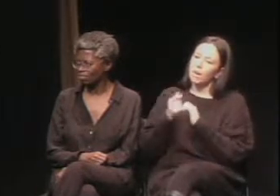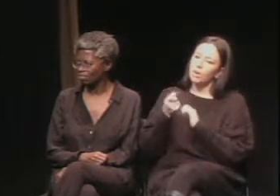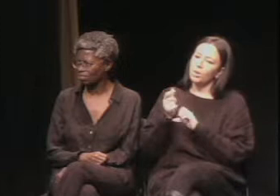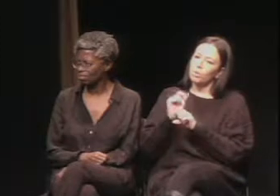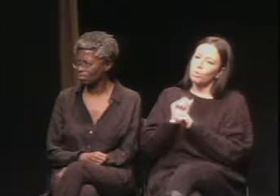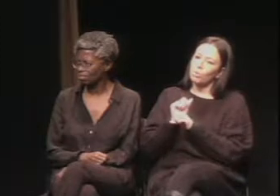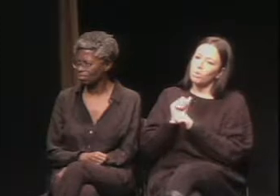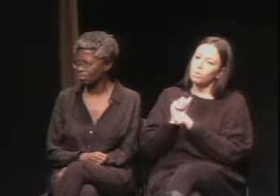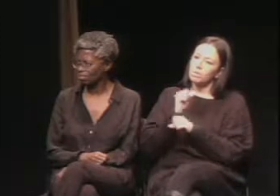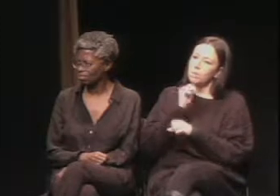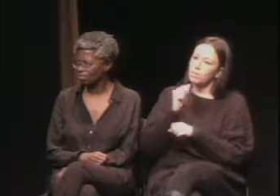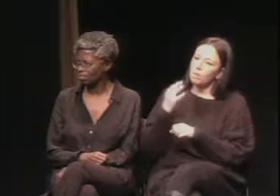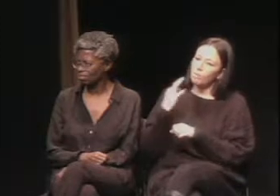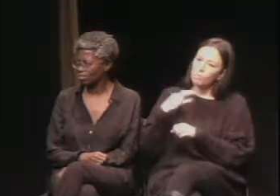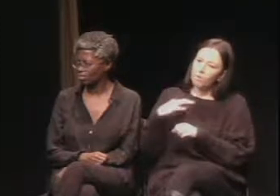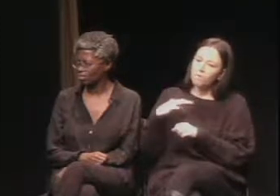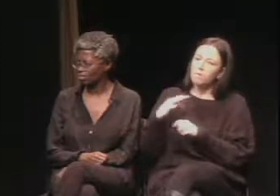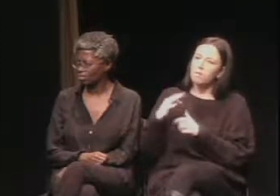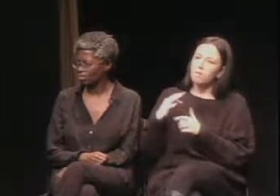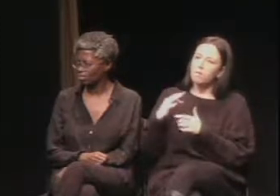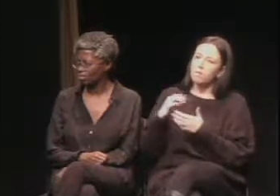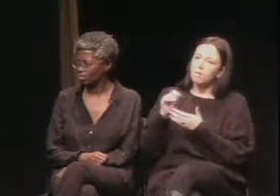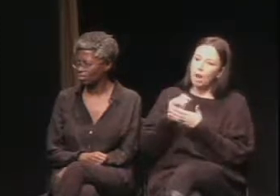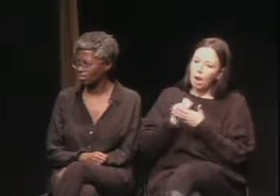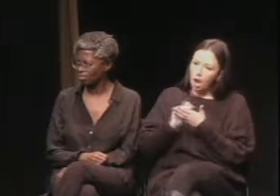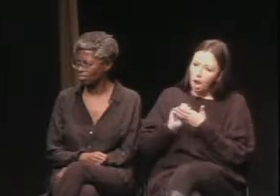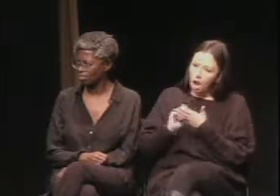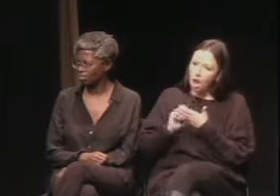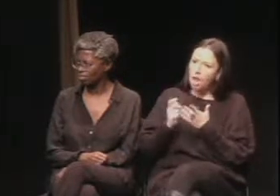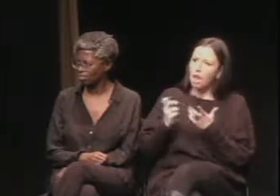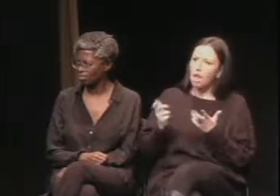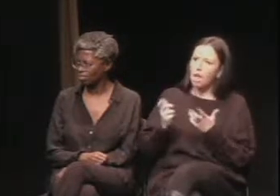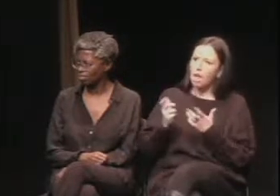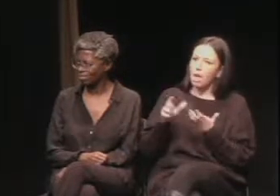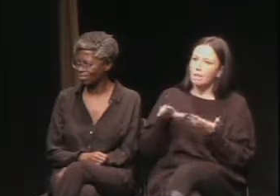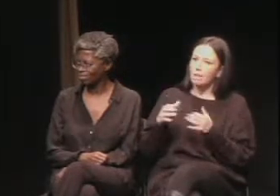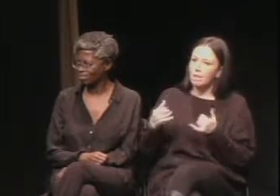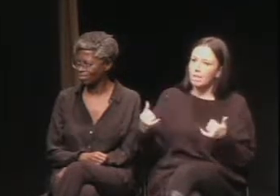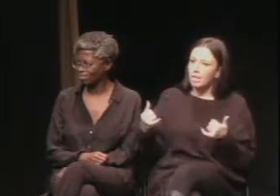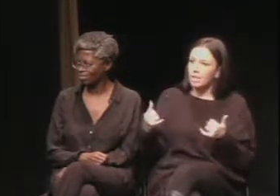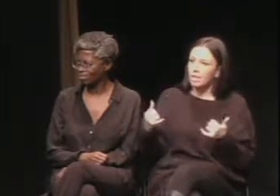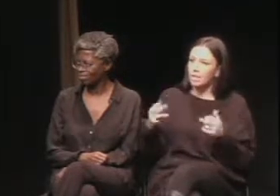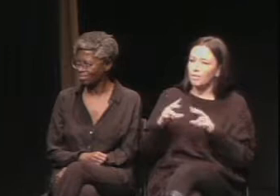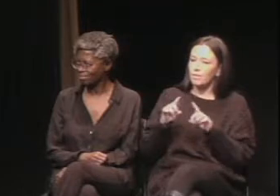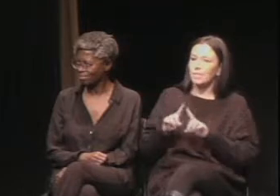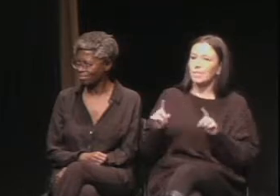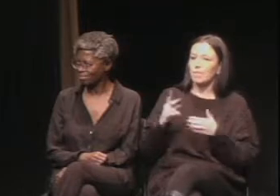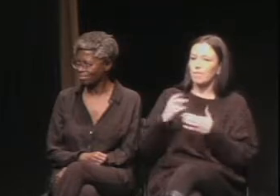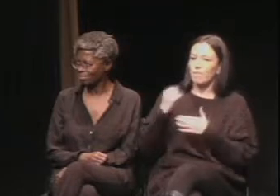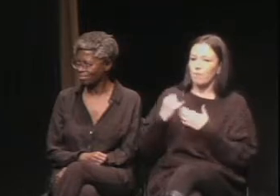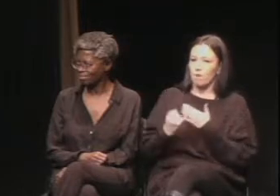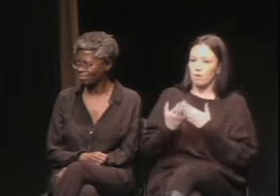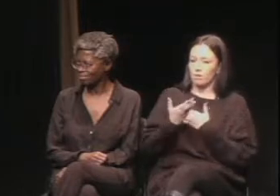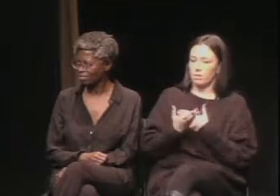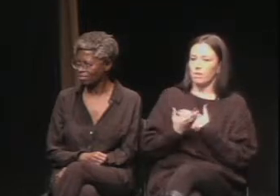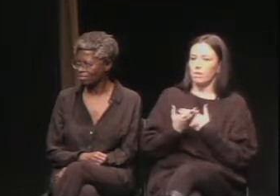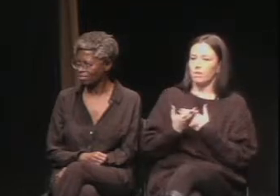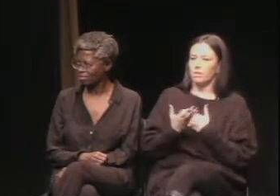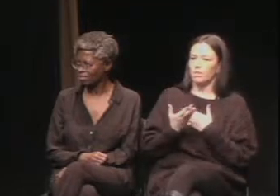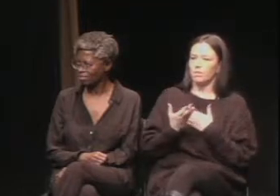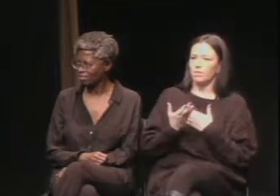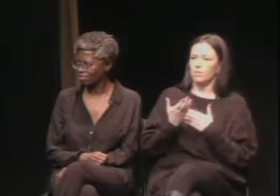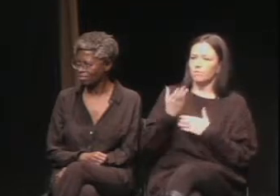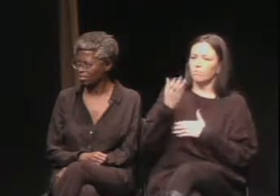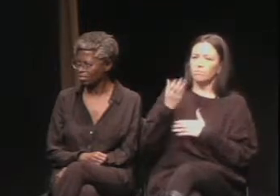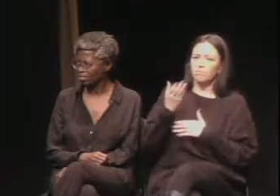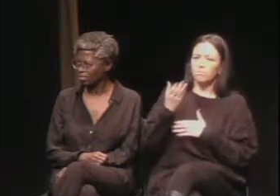in nonprofits. You've done much writing, mm-hmm. worked on deadlines. This is a very different project. So what tips would